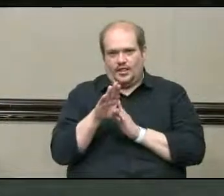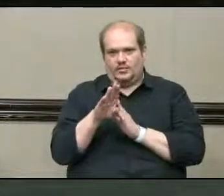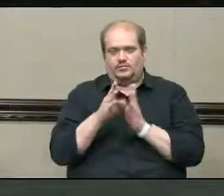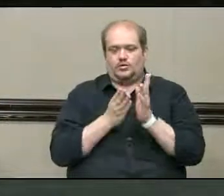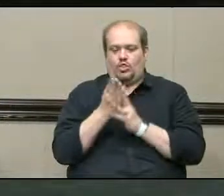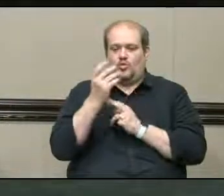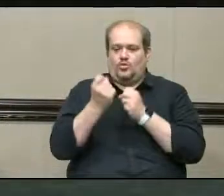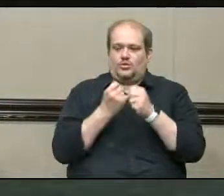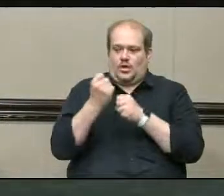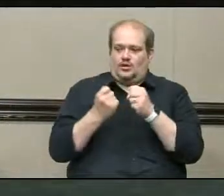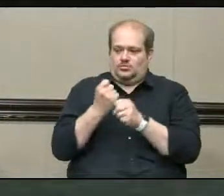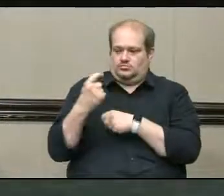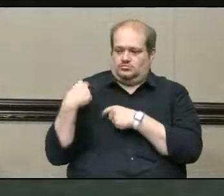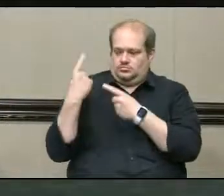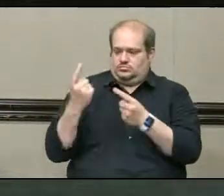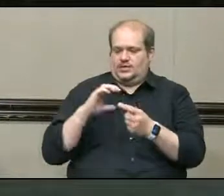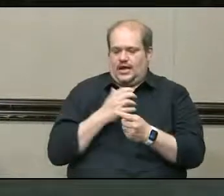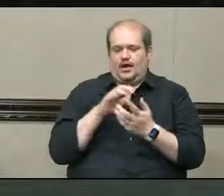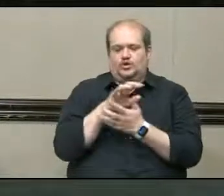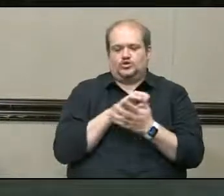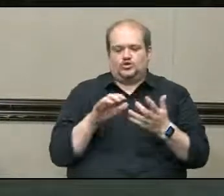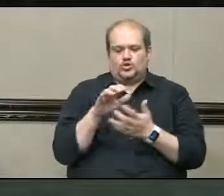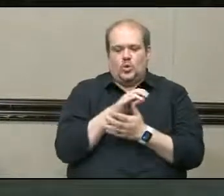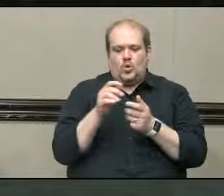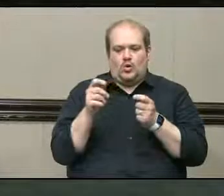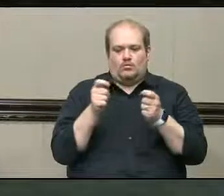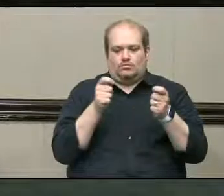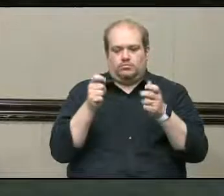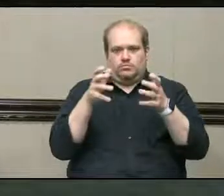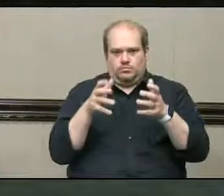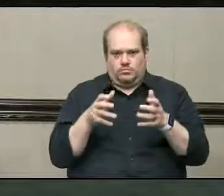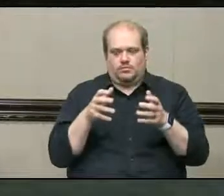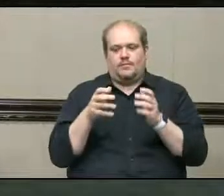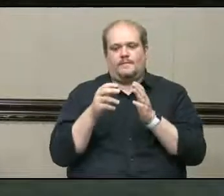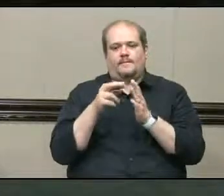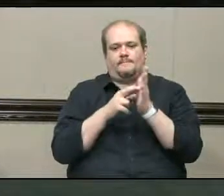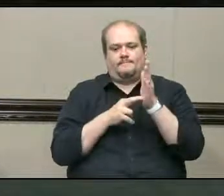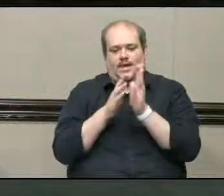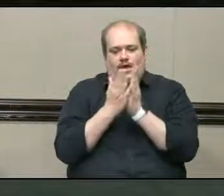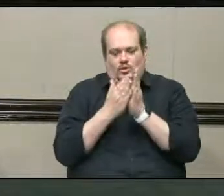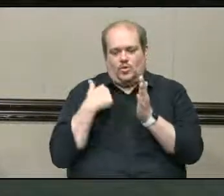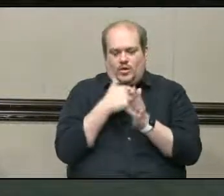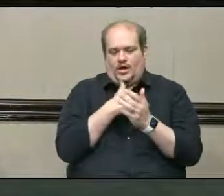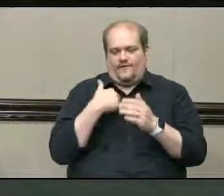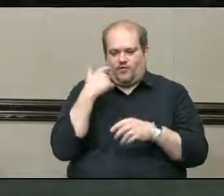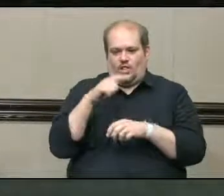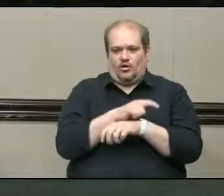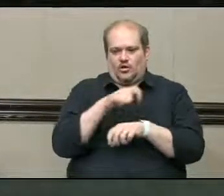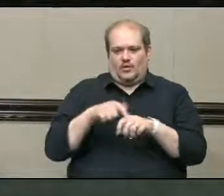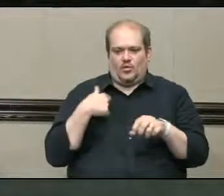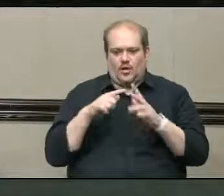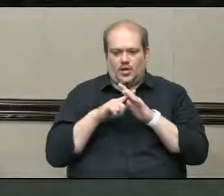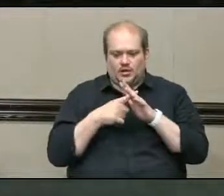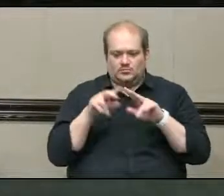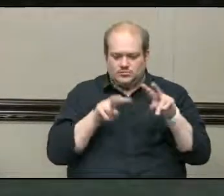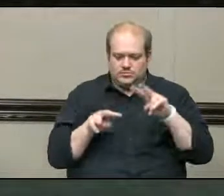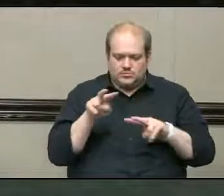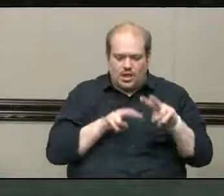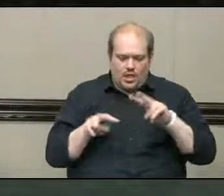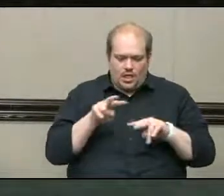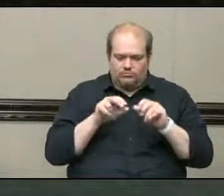many years. Our stormwater manual is actually one that we've had for some time, and we are continuously looking at that and